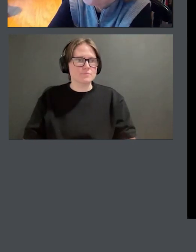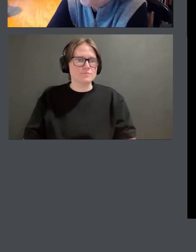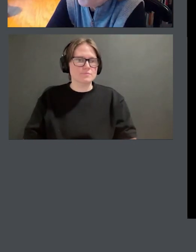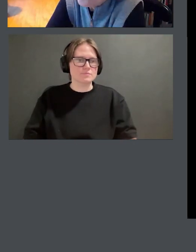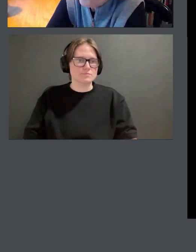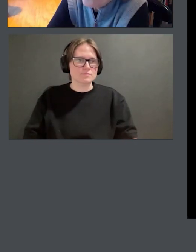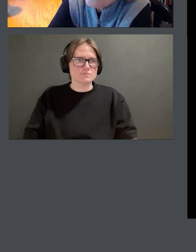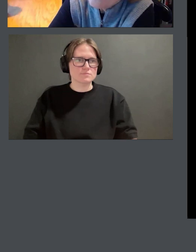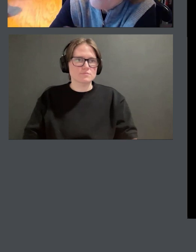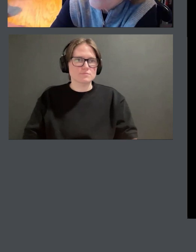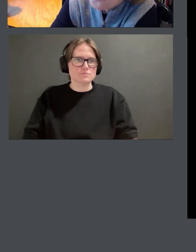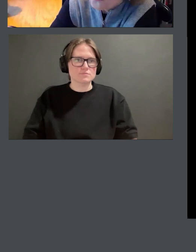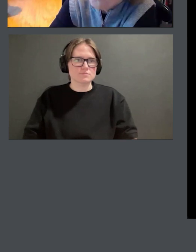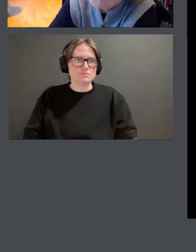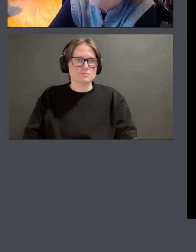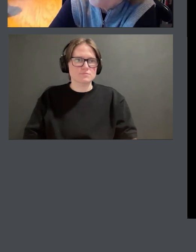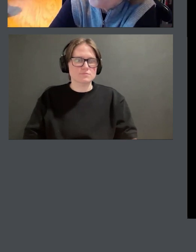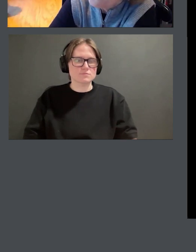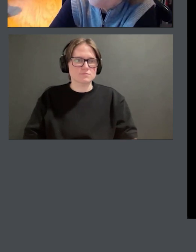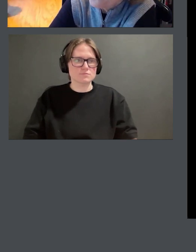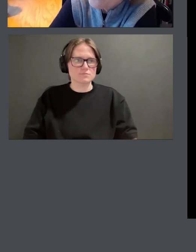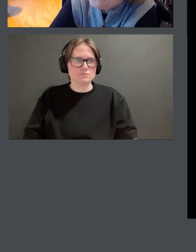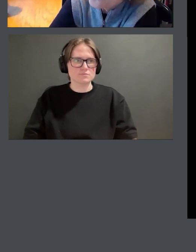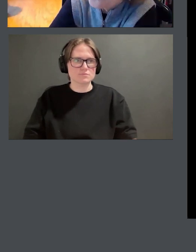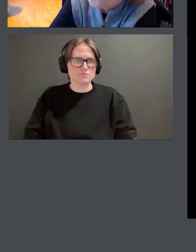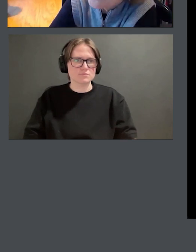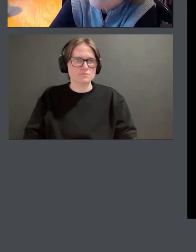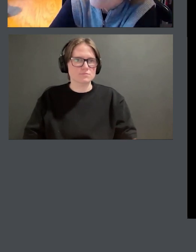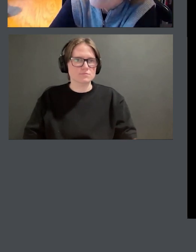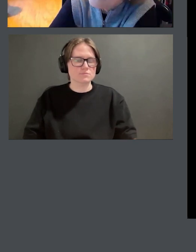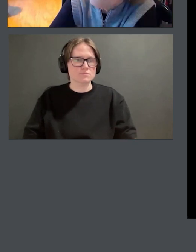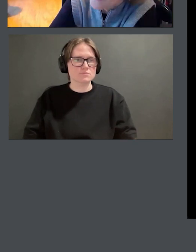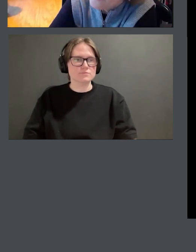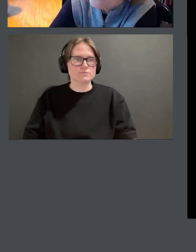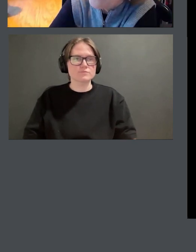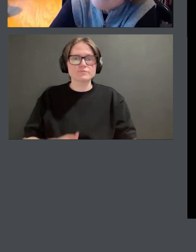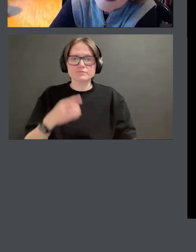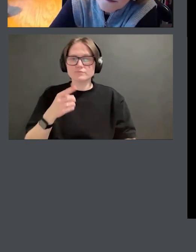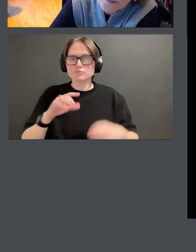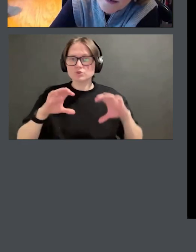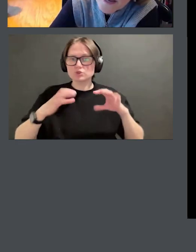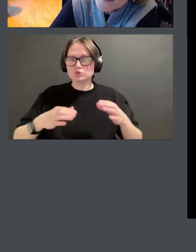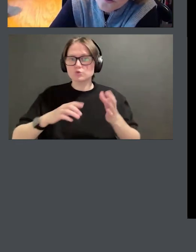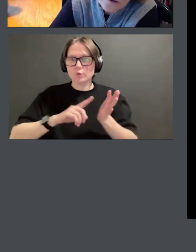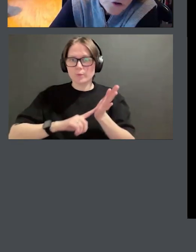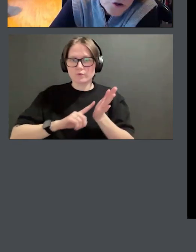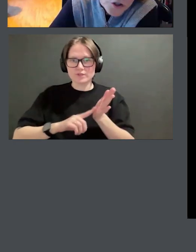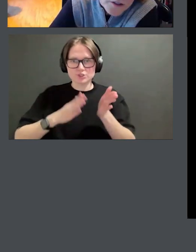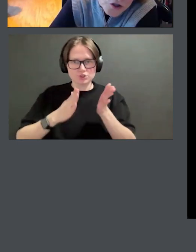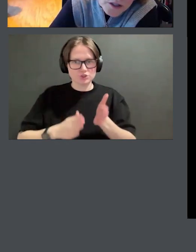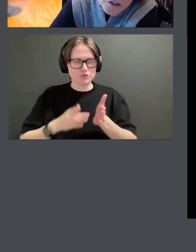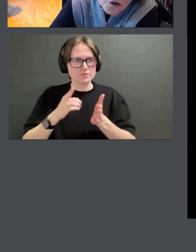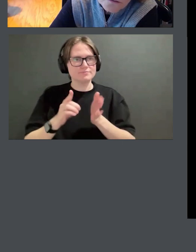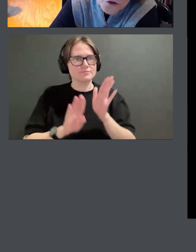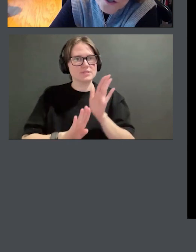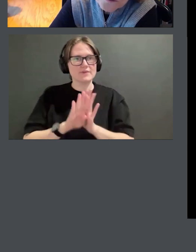So this group of researchers developed a pediatric version. There's an adult version, but